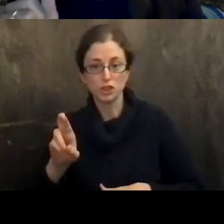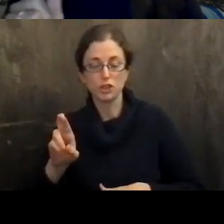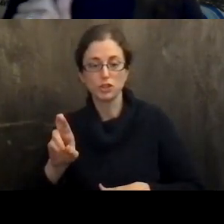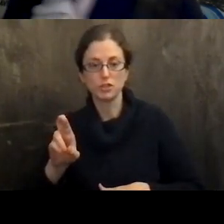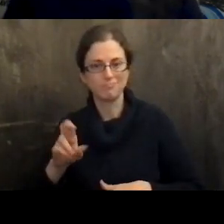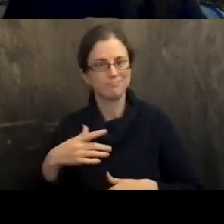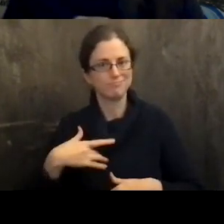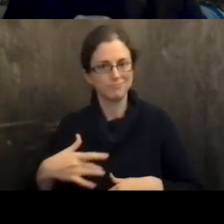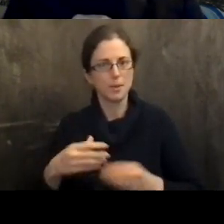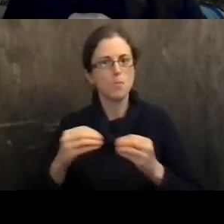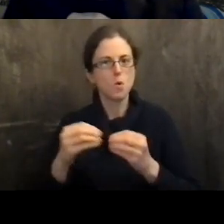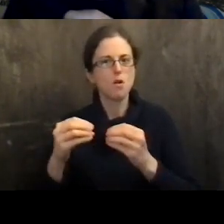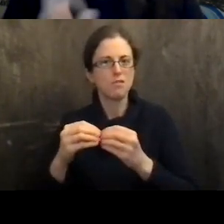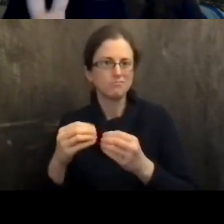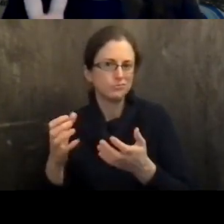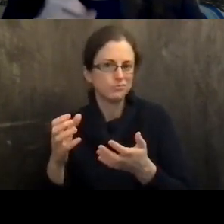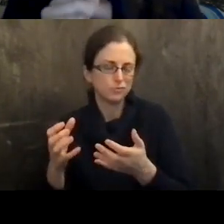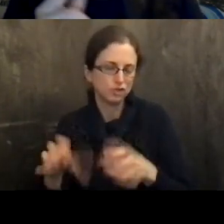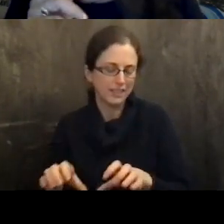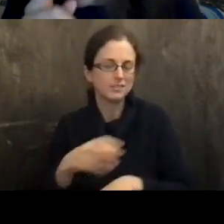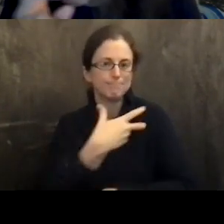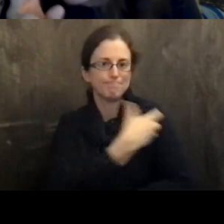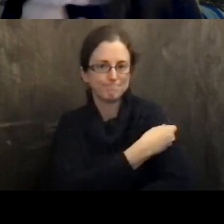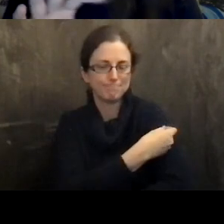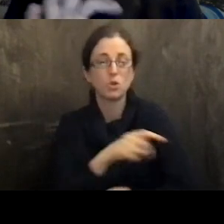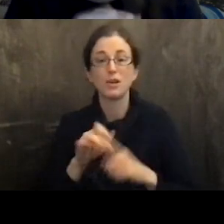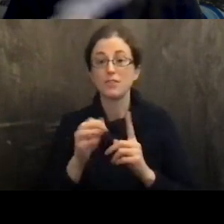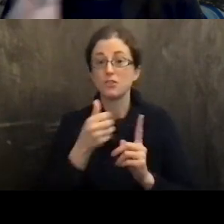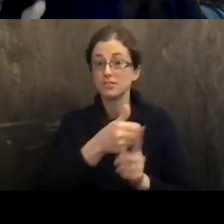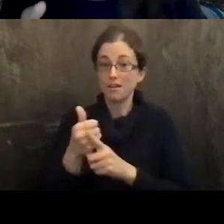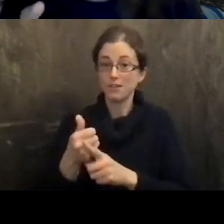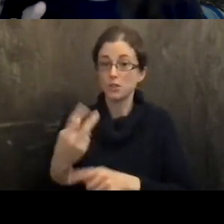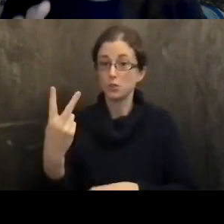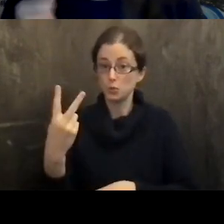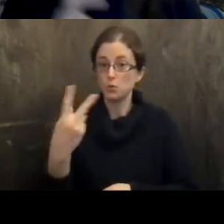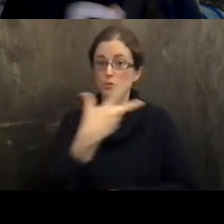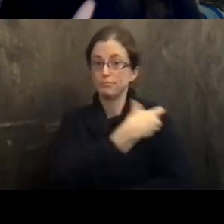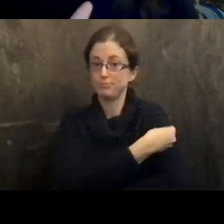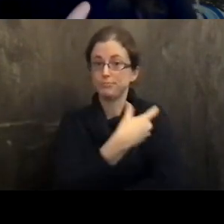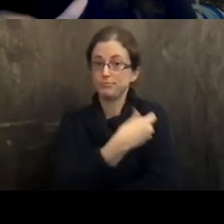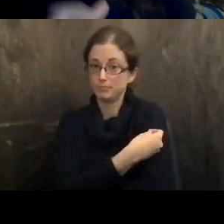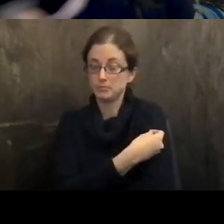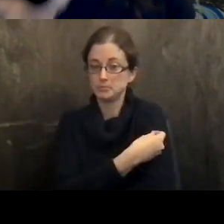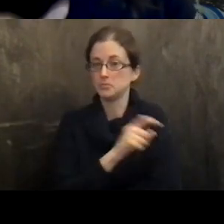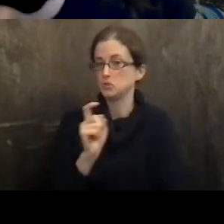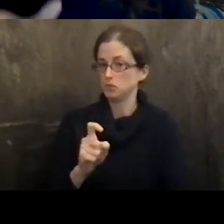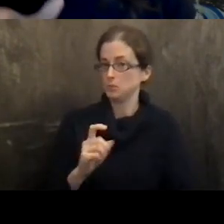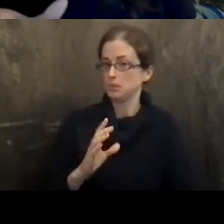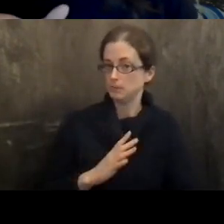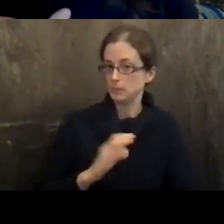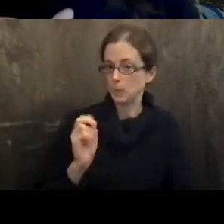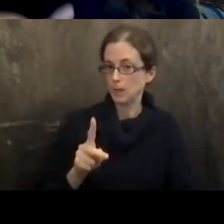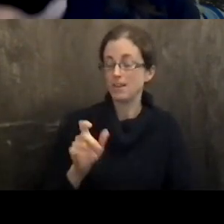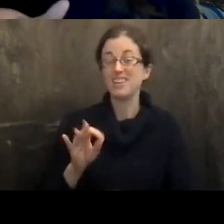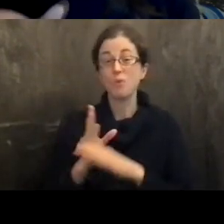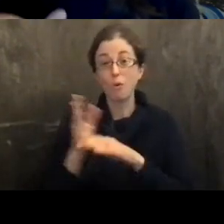you are recently vaccinated with 2 doses, you should be okay. And then if your booster, if you haven't been, if it's been more than